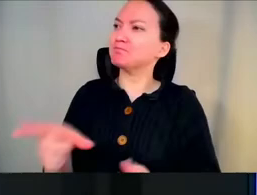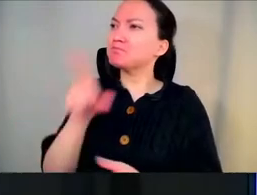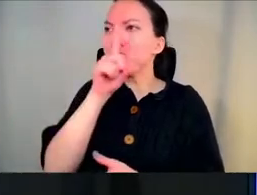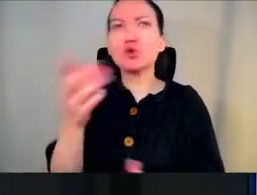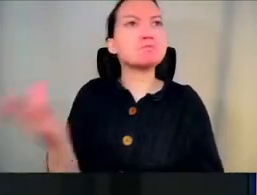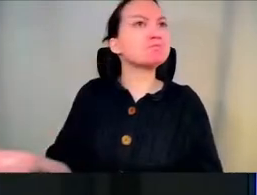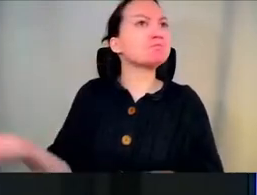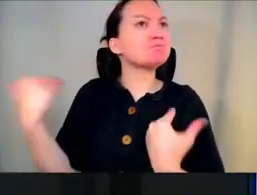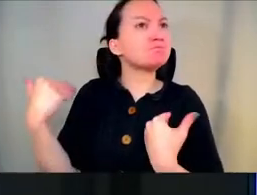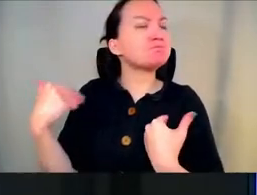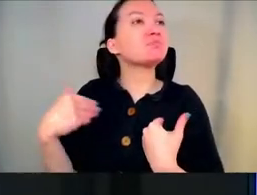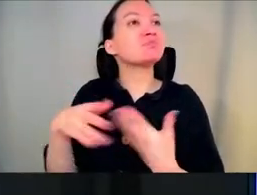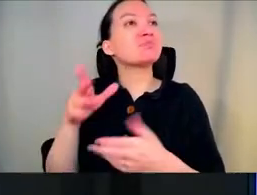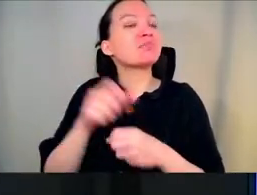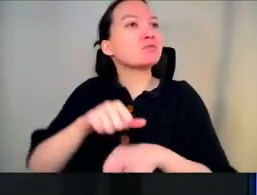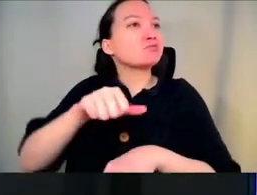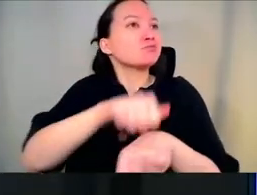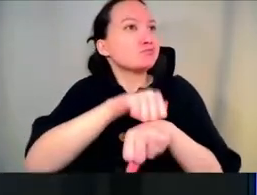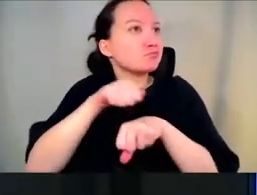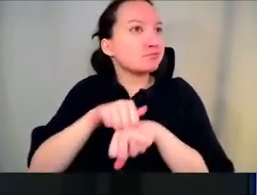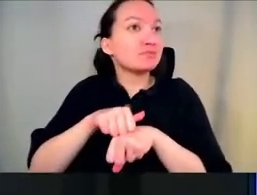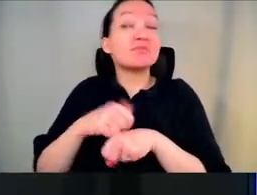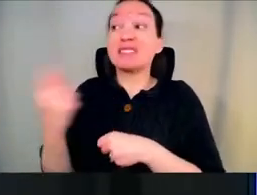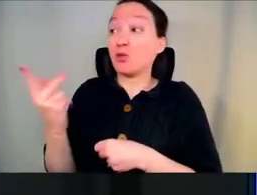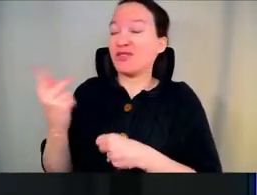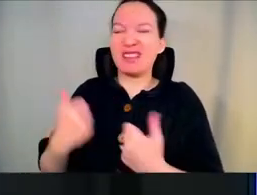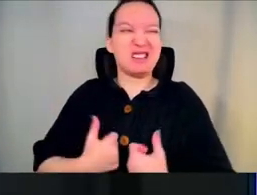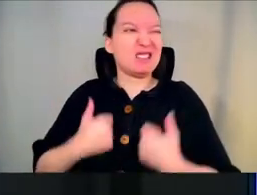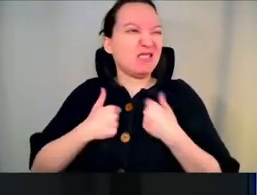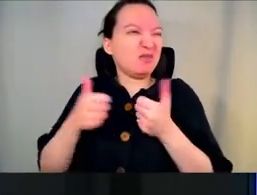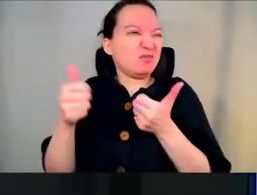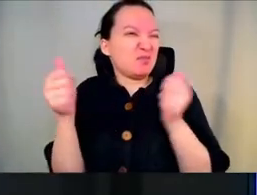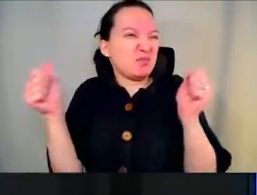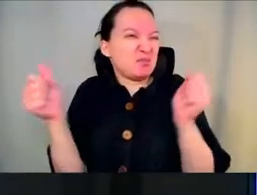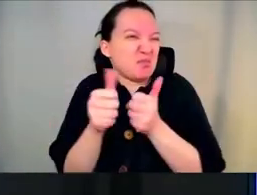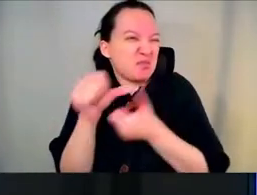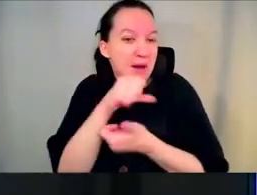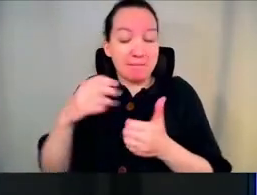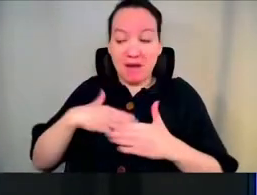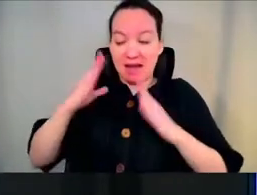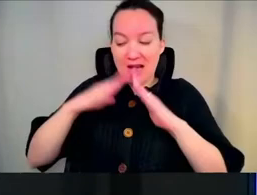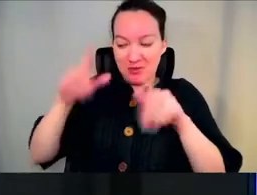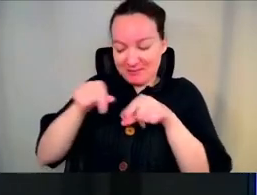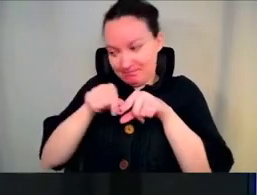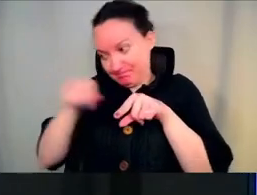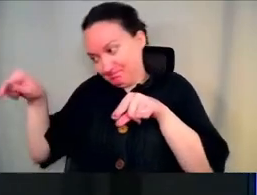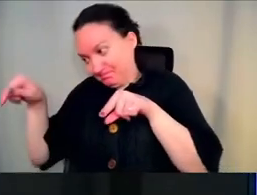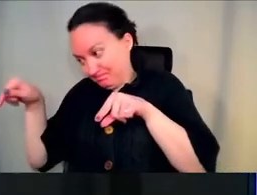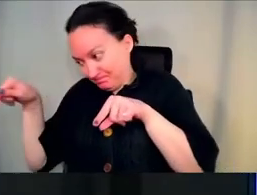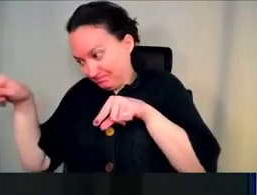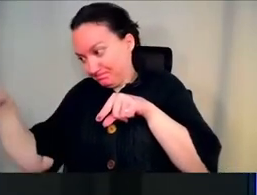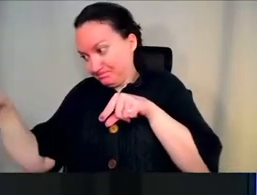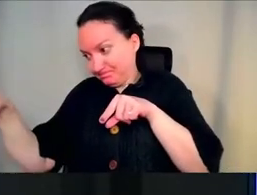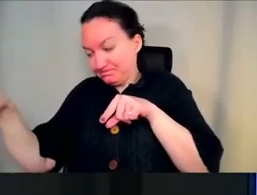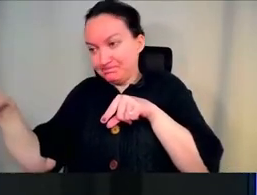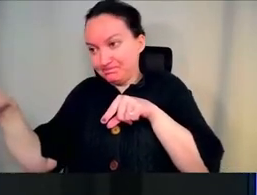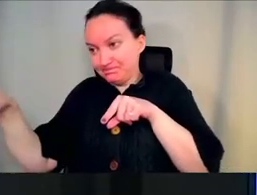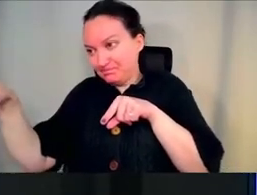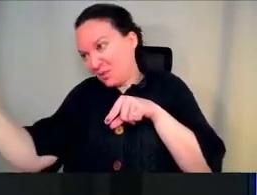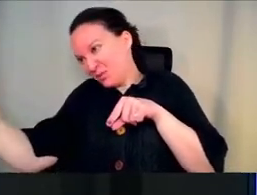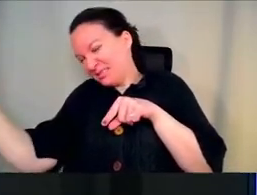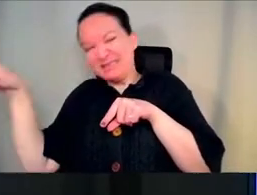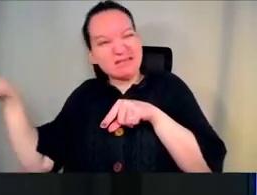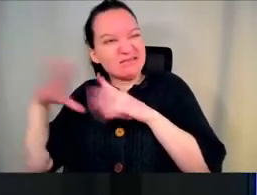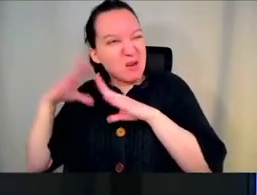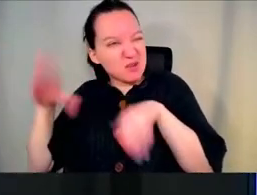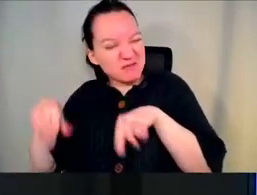Sure. Come over, get the gravel. At this point, Ricky and I live very close to each other. It's my house. You drive down the street, around the corner, down the street, his house,